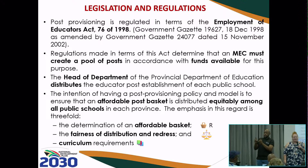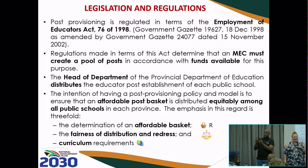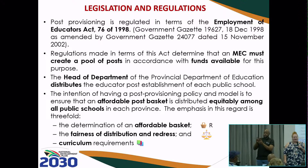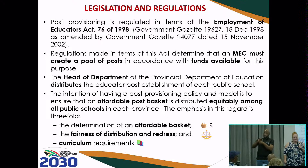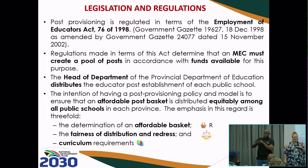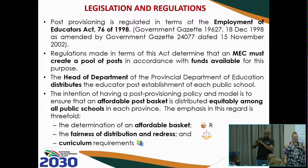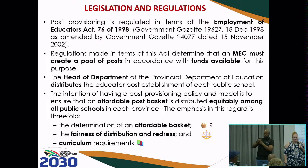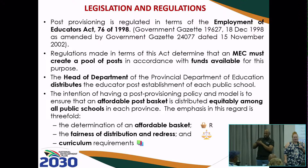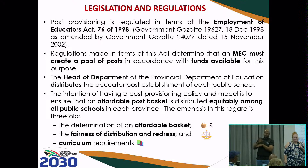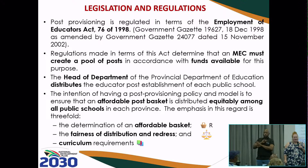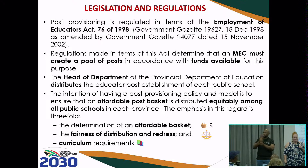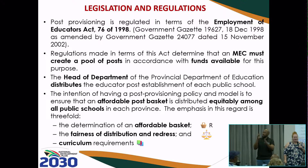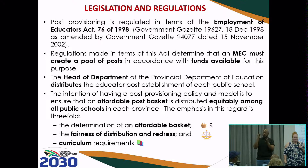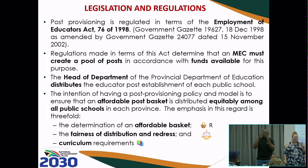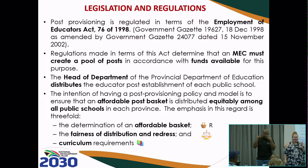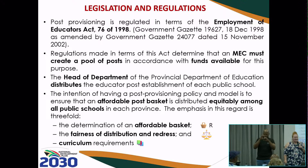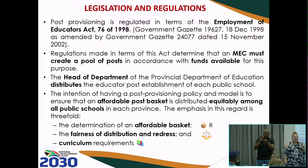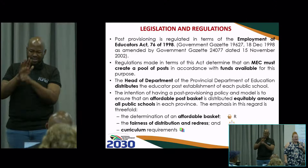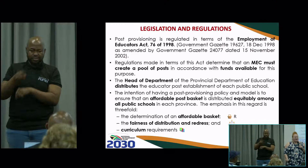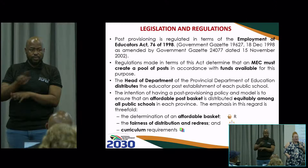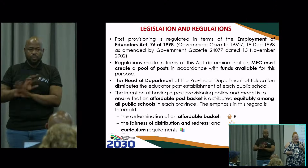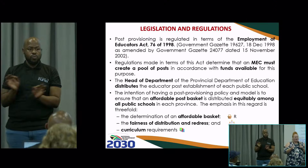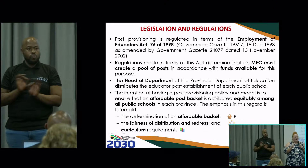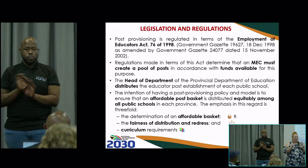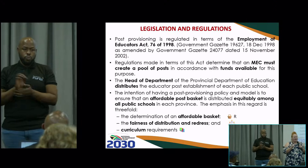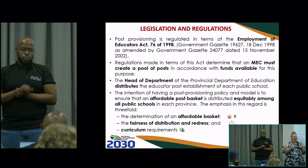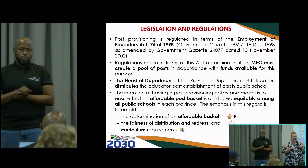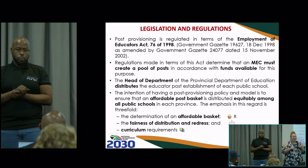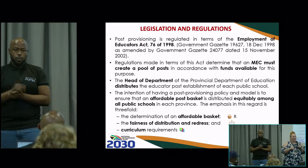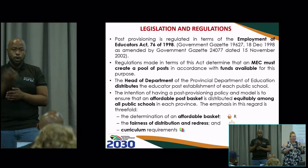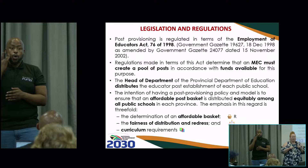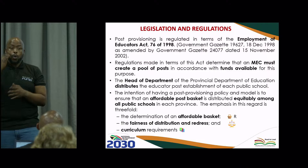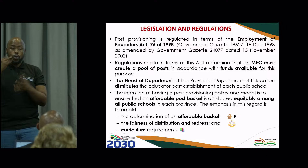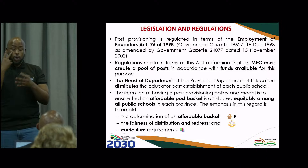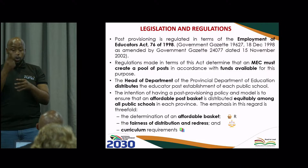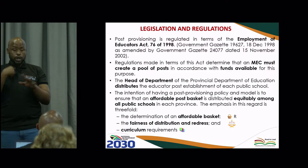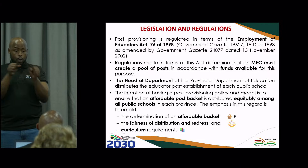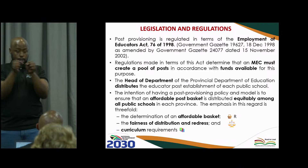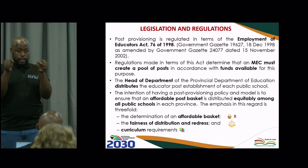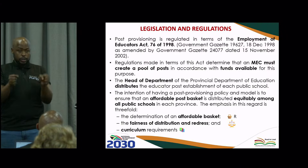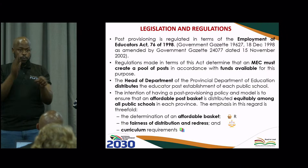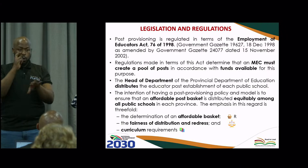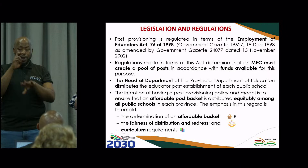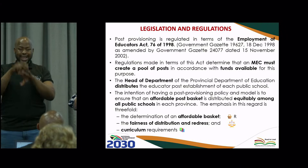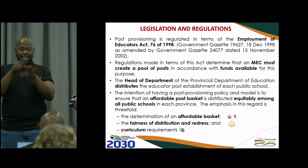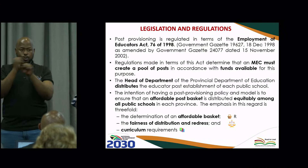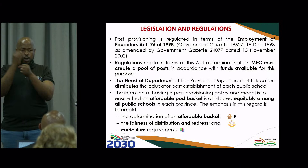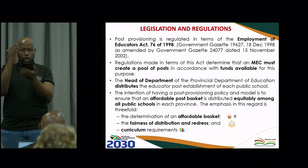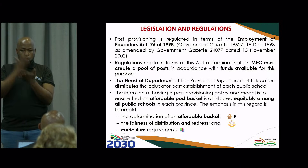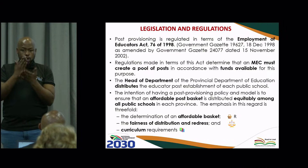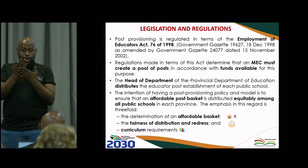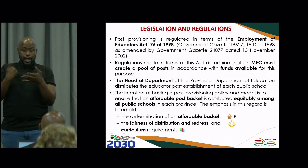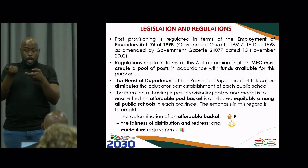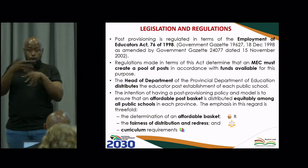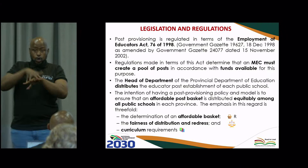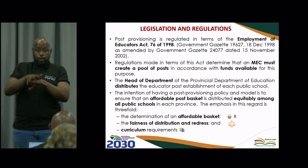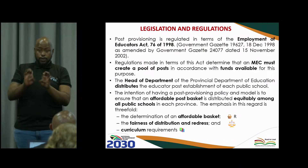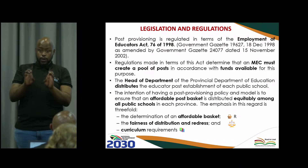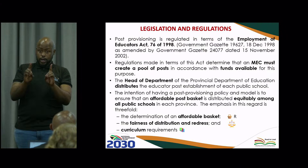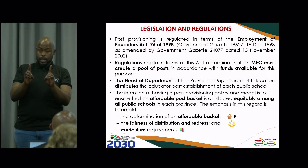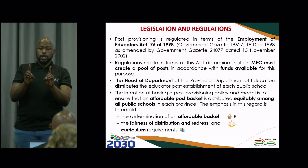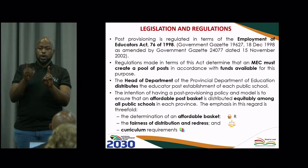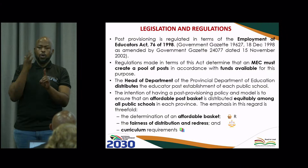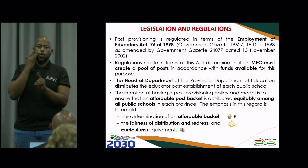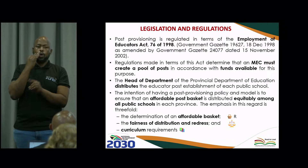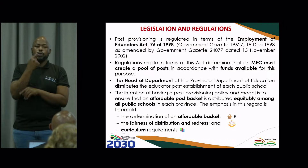we're not paying enough attention there, all right? So when we look at our model, we need to make sure that inclusive education, and when we talk